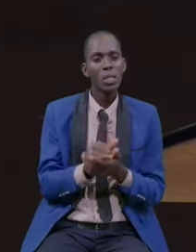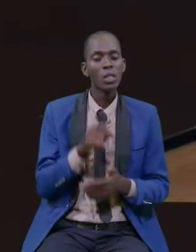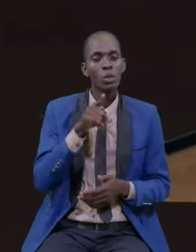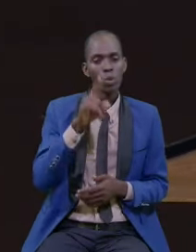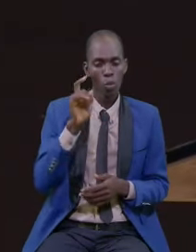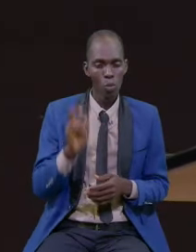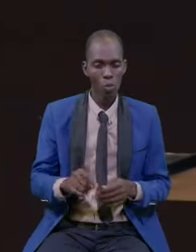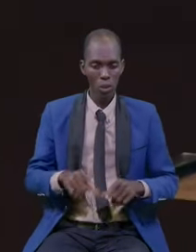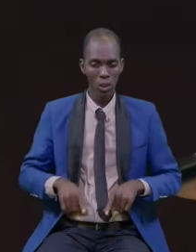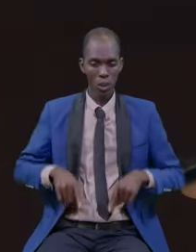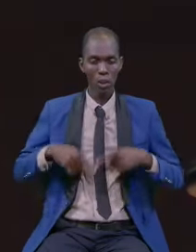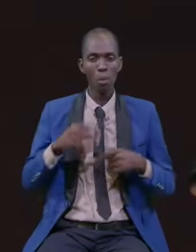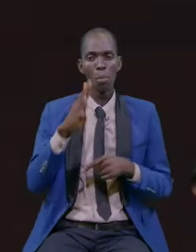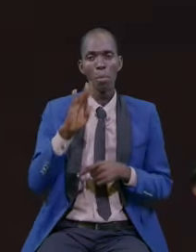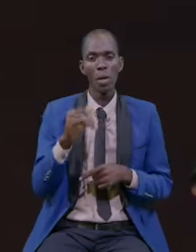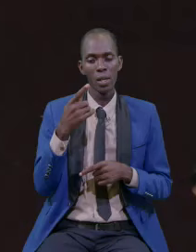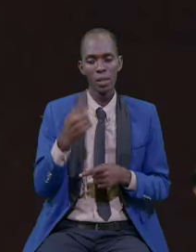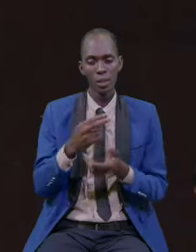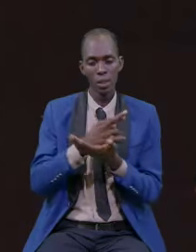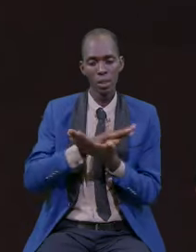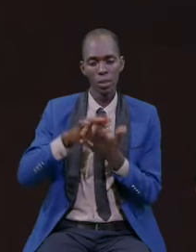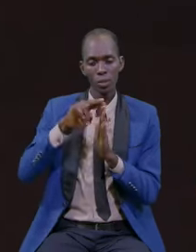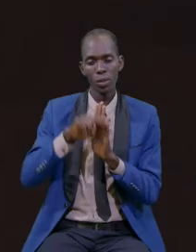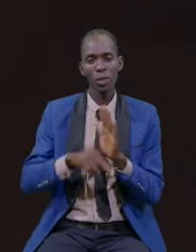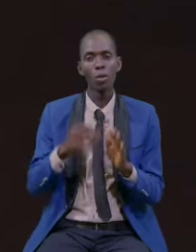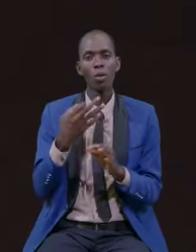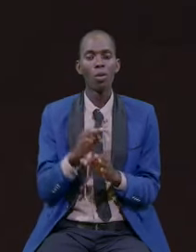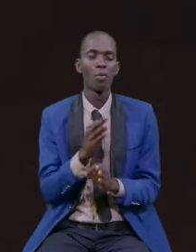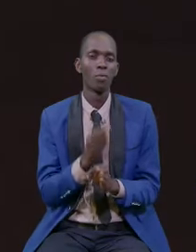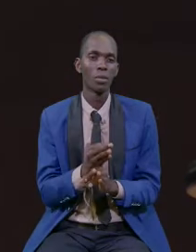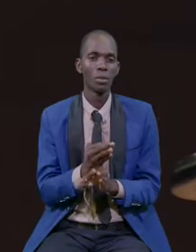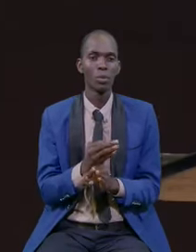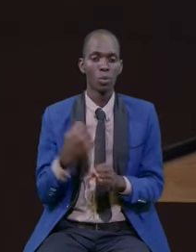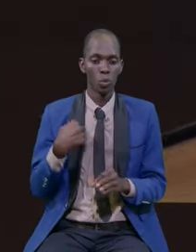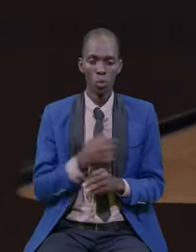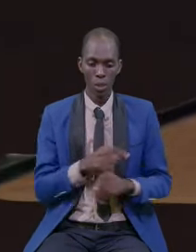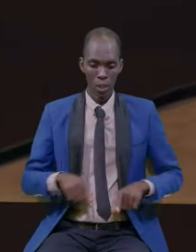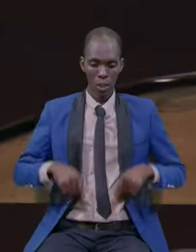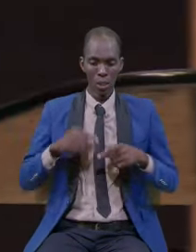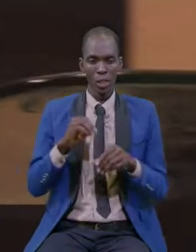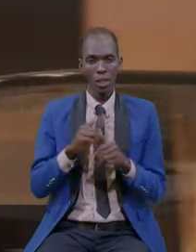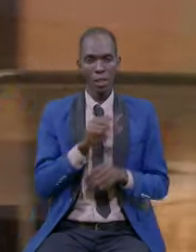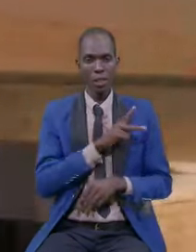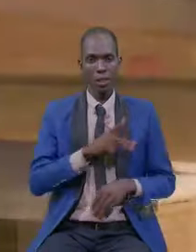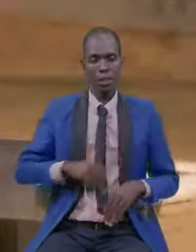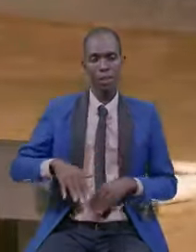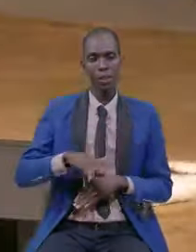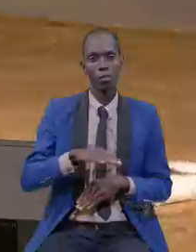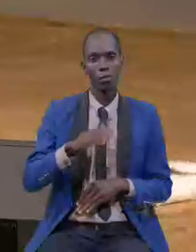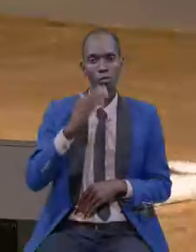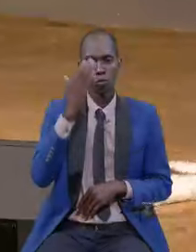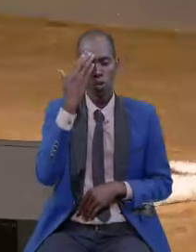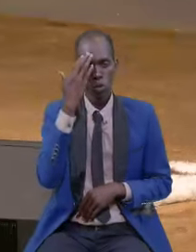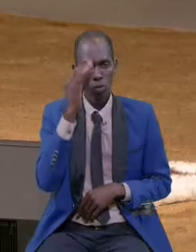the righteousness of faith. We live in the kingdom. Knowing,